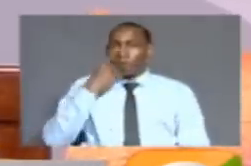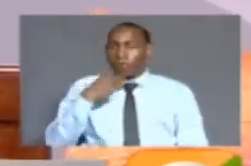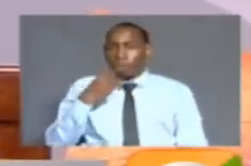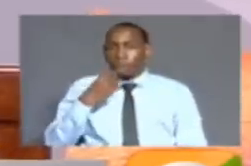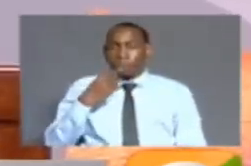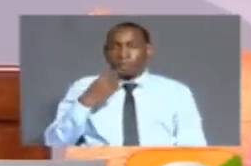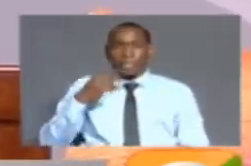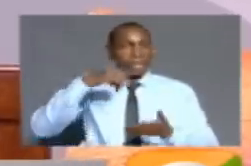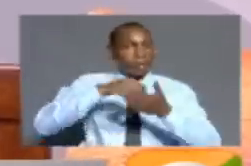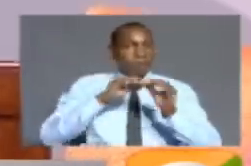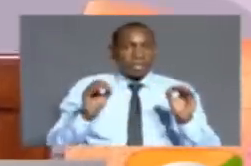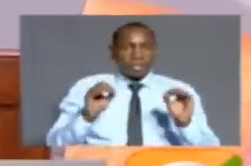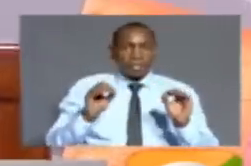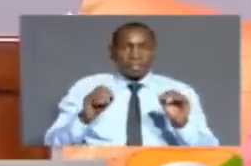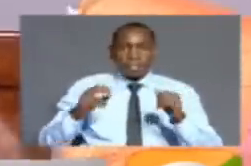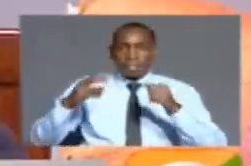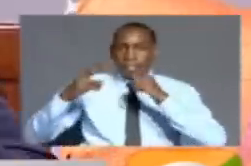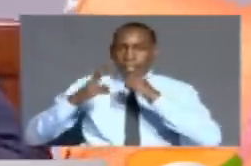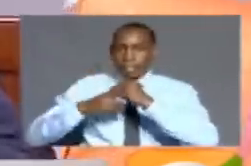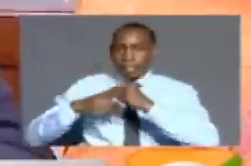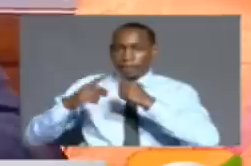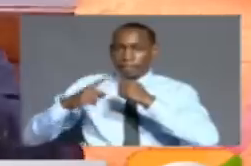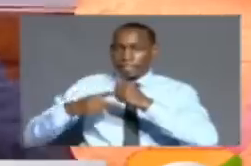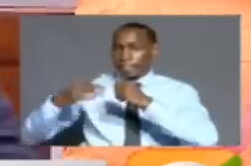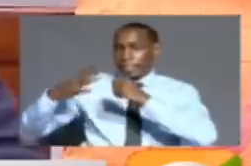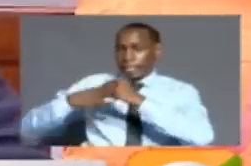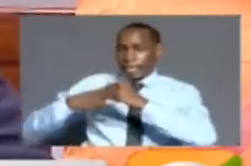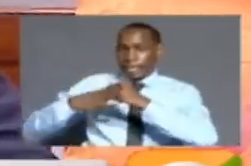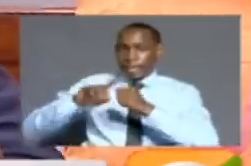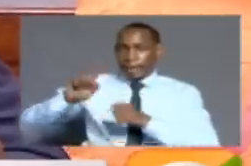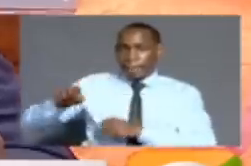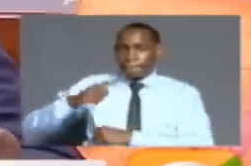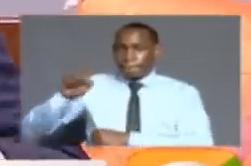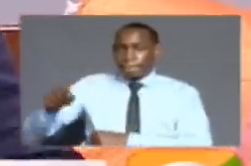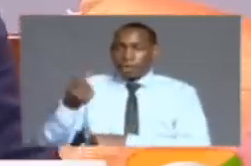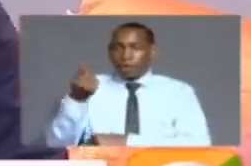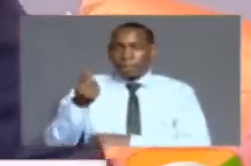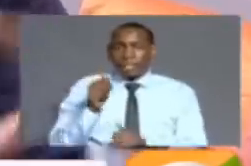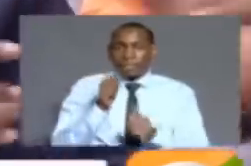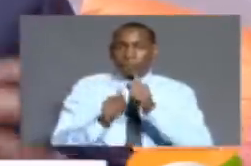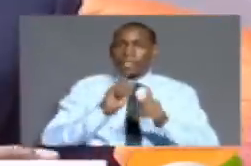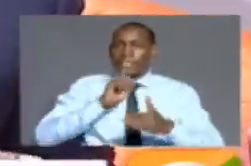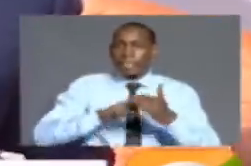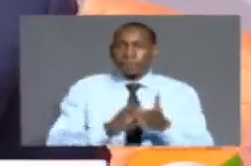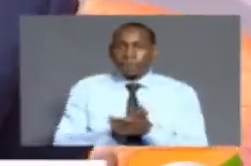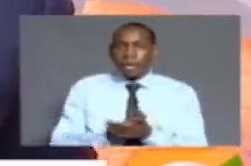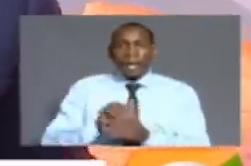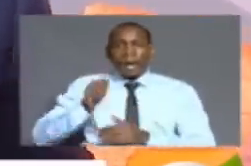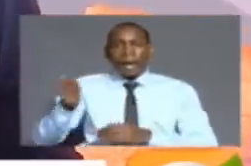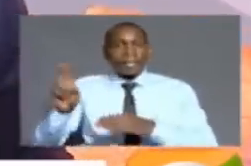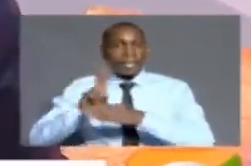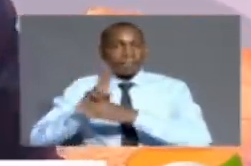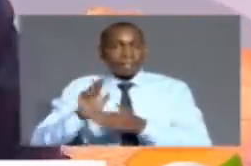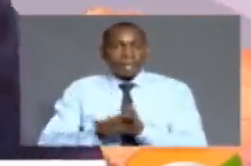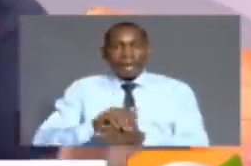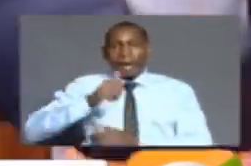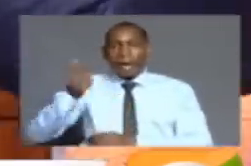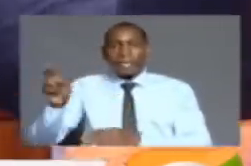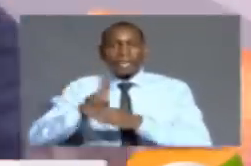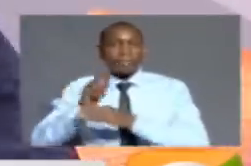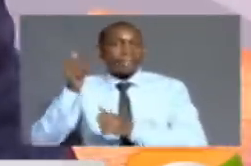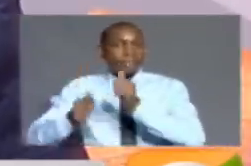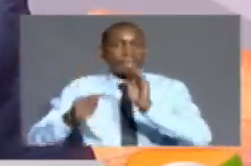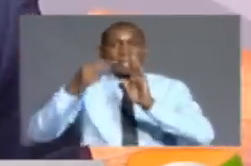they? When you look at that, there's 769 million shillings, which it says other expenses. Other expenses, my foot. You've